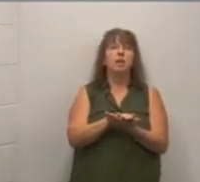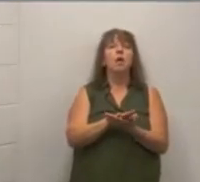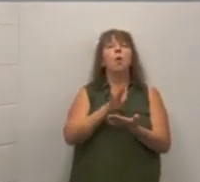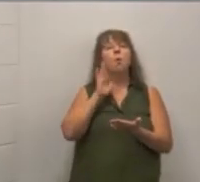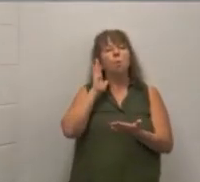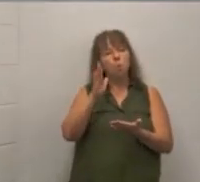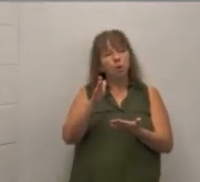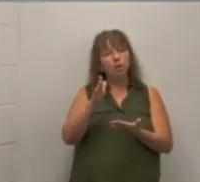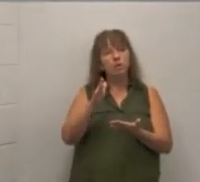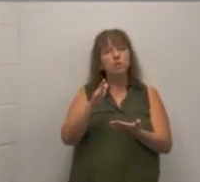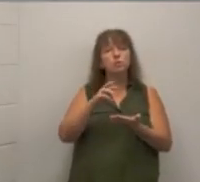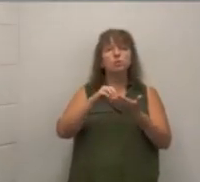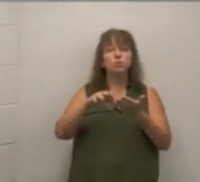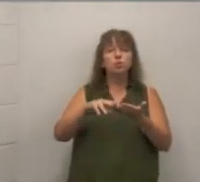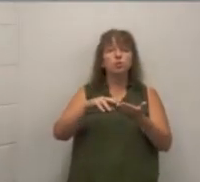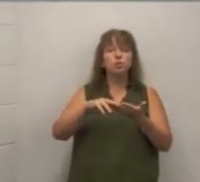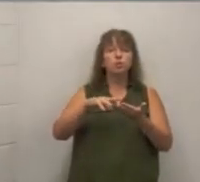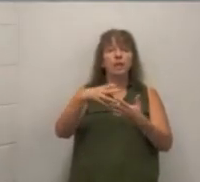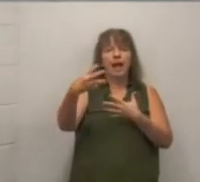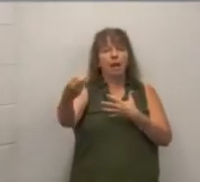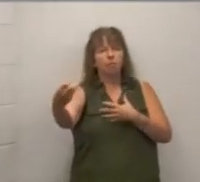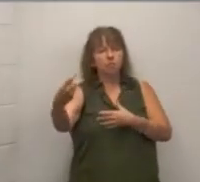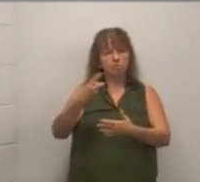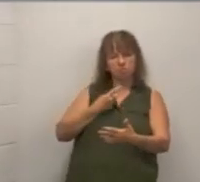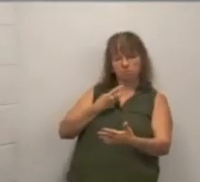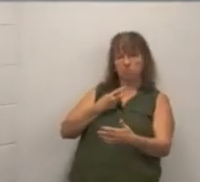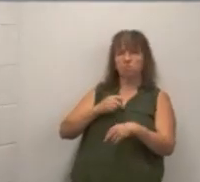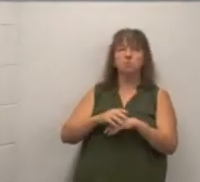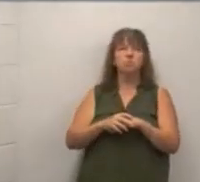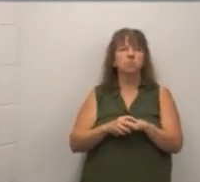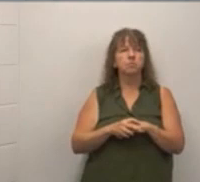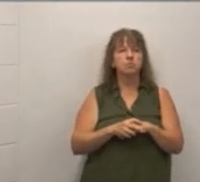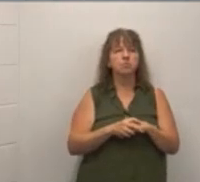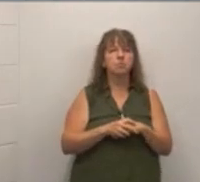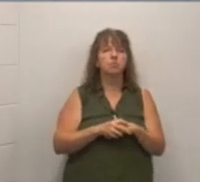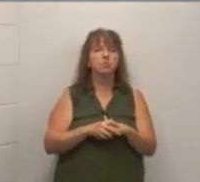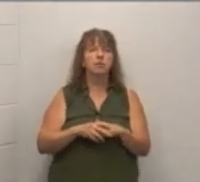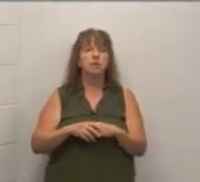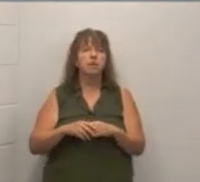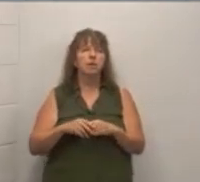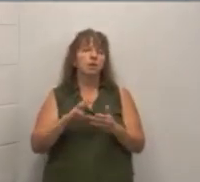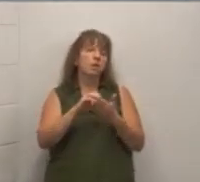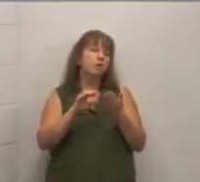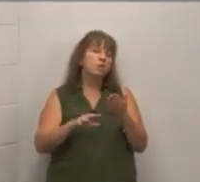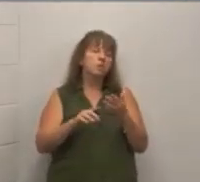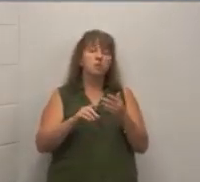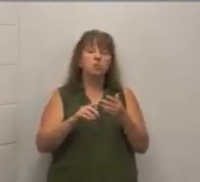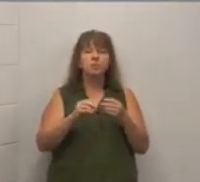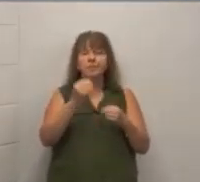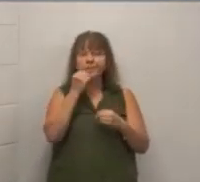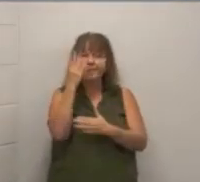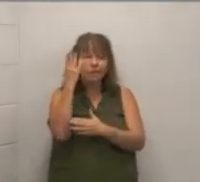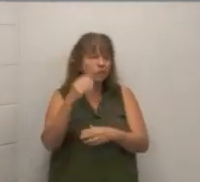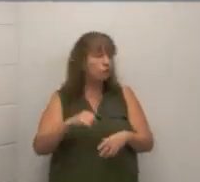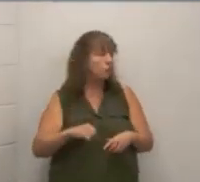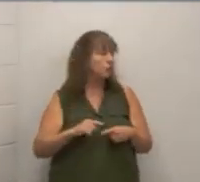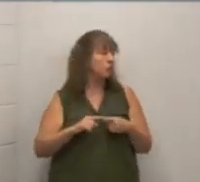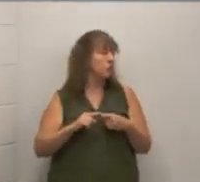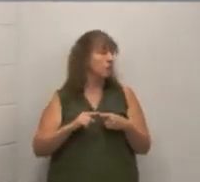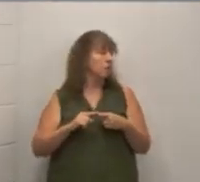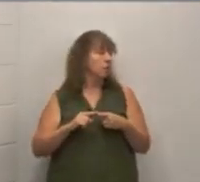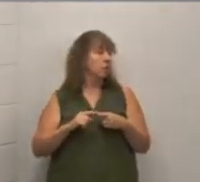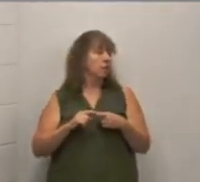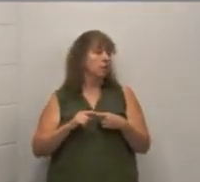exchanges where students leave their classes. Students will be going to and from lunch, and